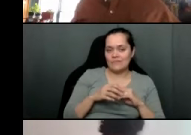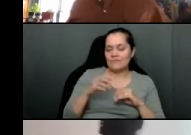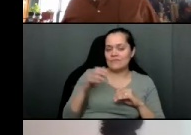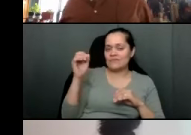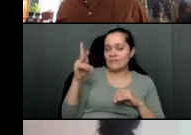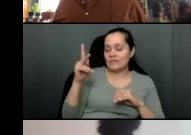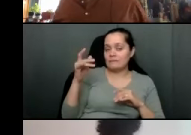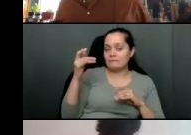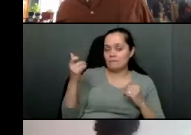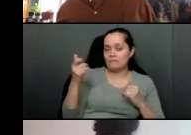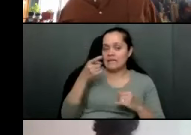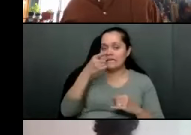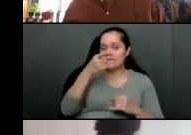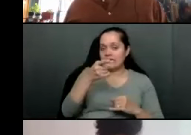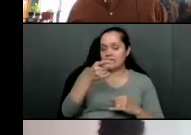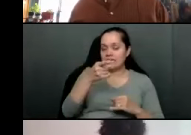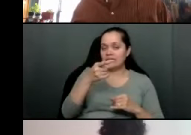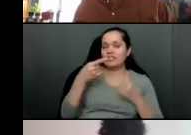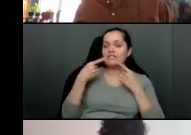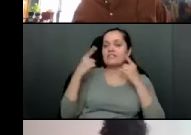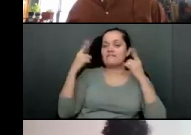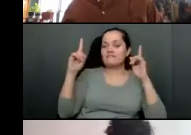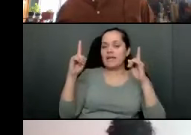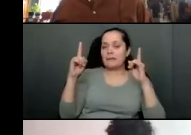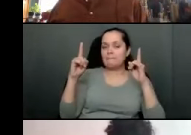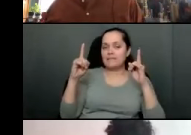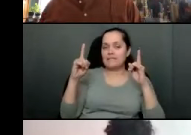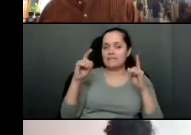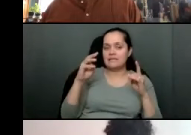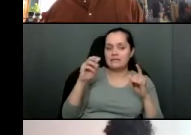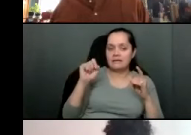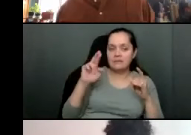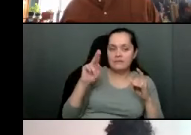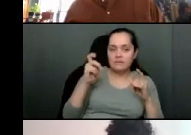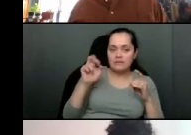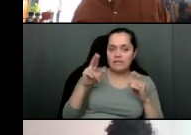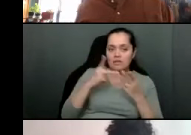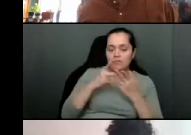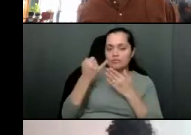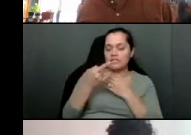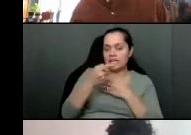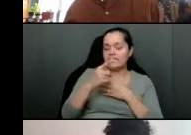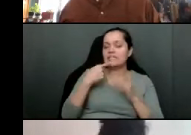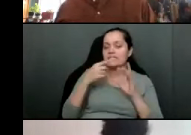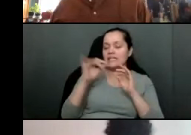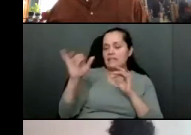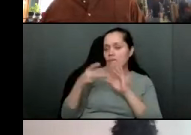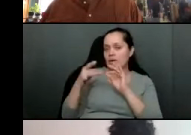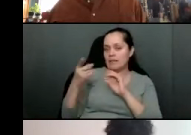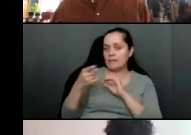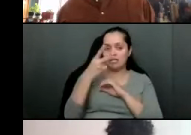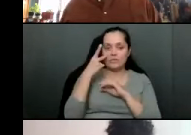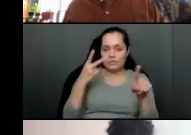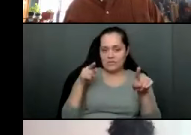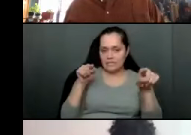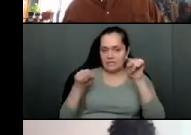All right, so here is the famous Mercator projection that they mentioned in that clip there. And you can see that